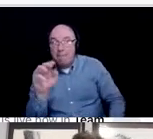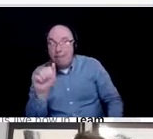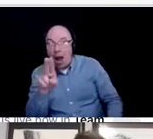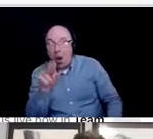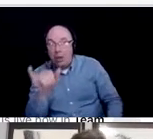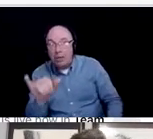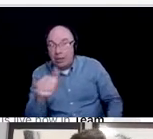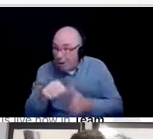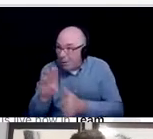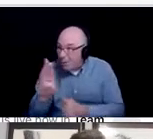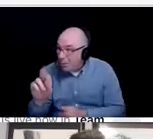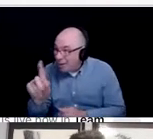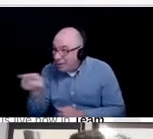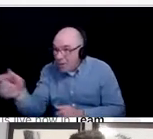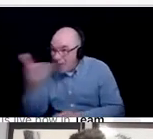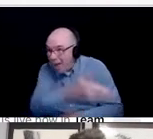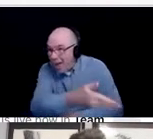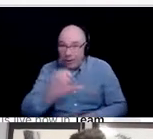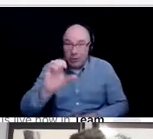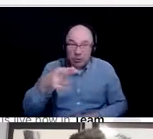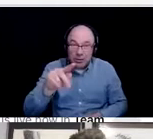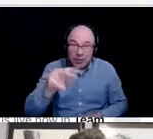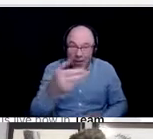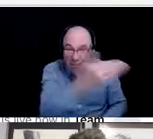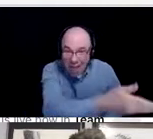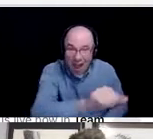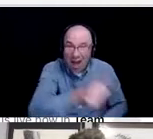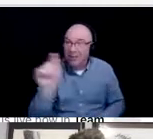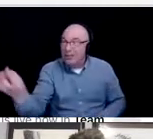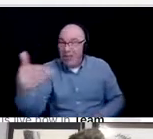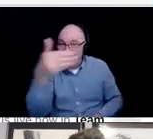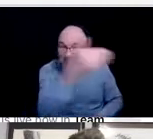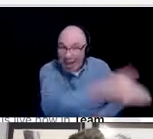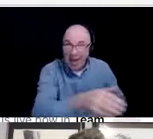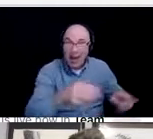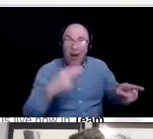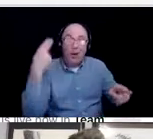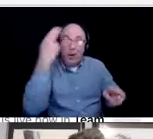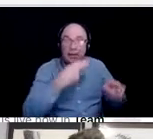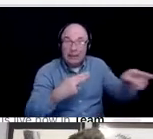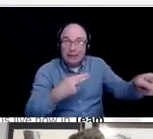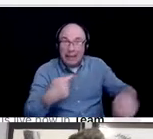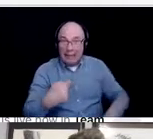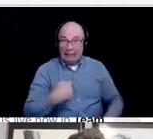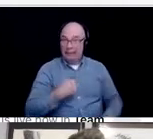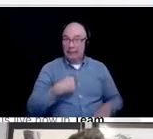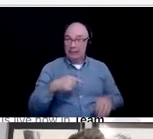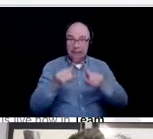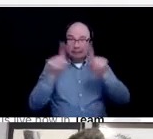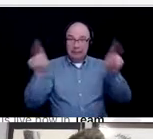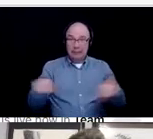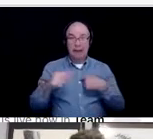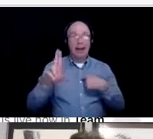Brenda was there, Kristen, Jarrett, they were all over there in Maui. And here was I, the